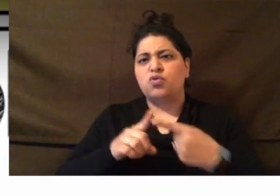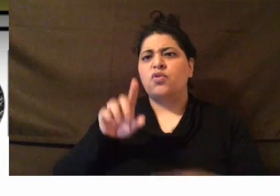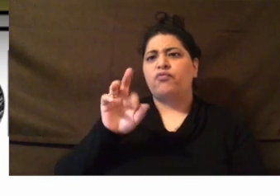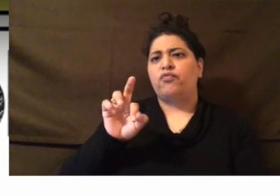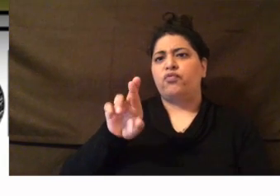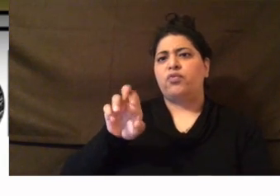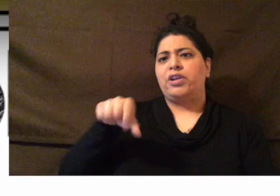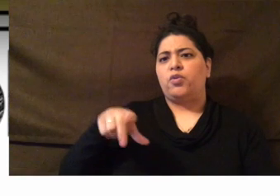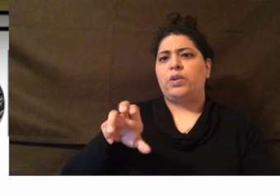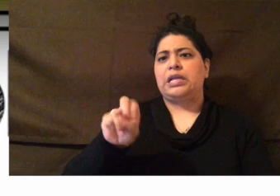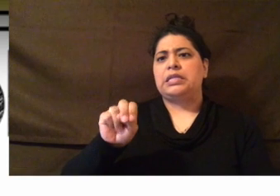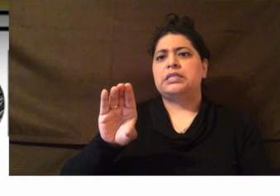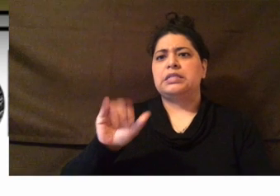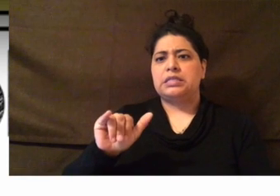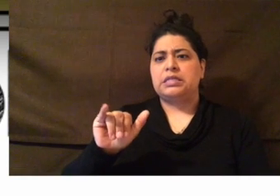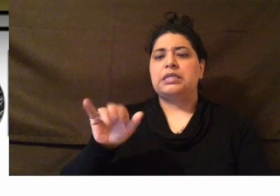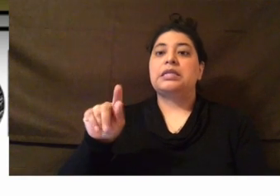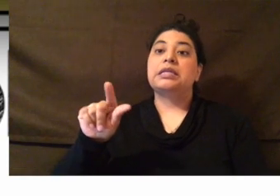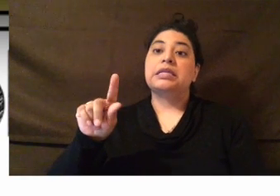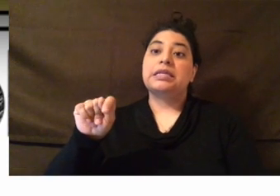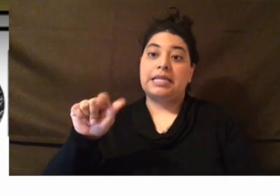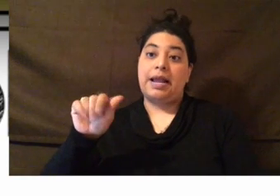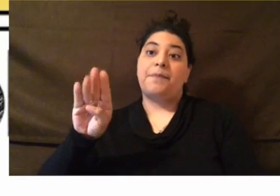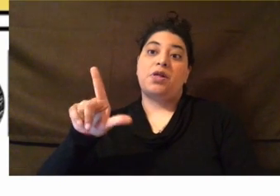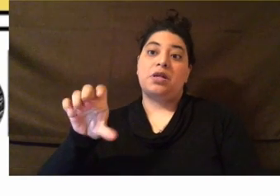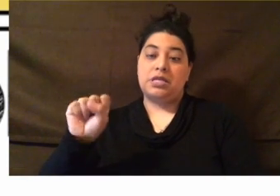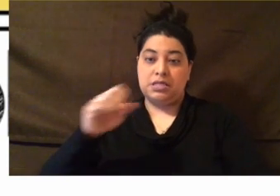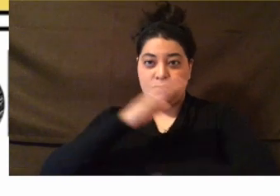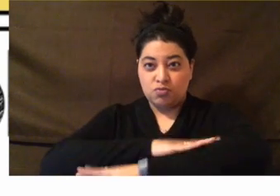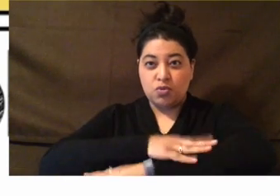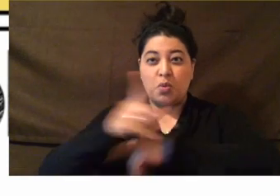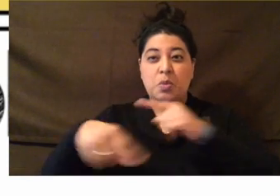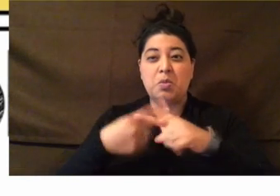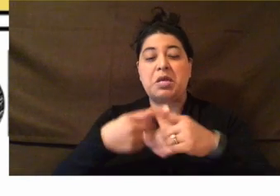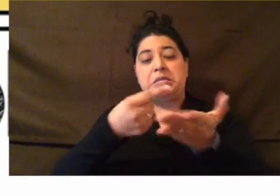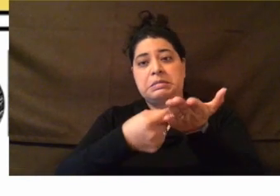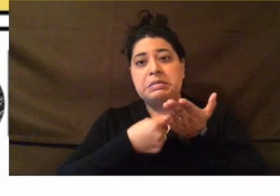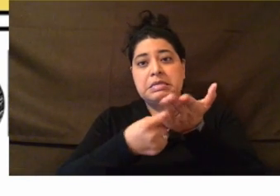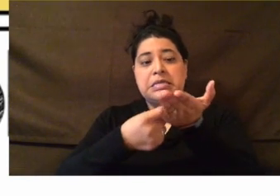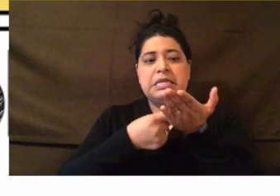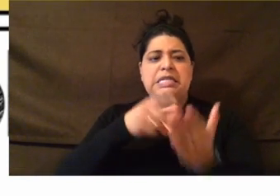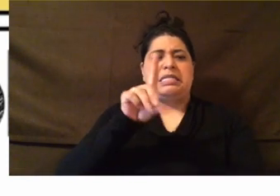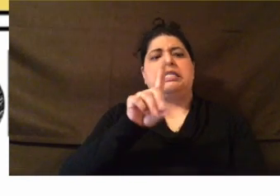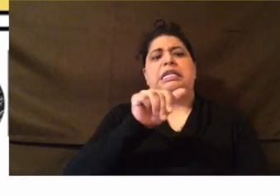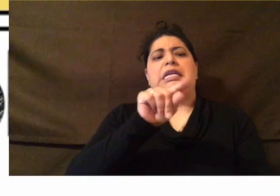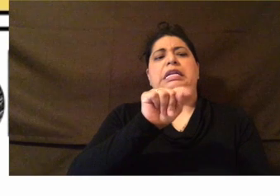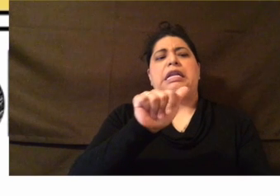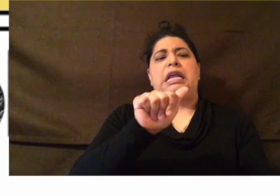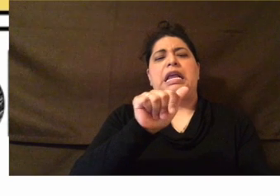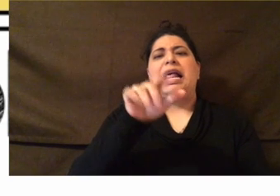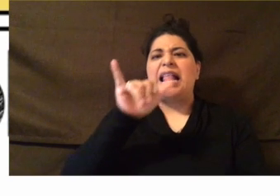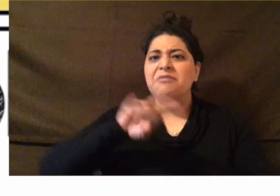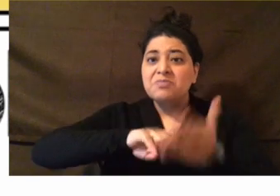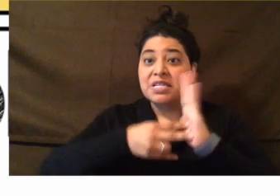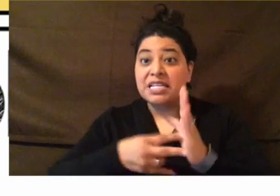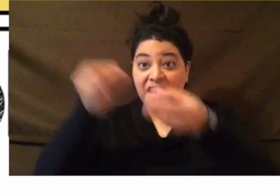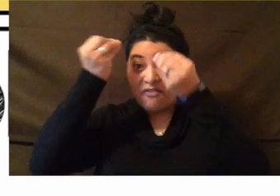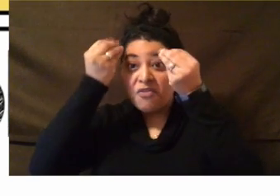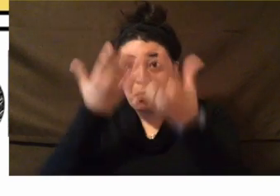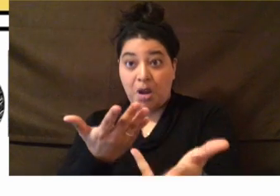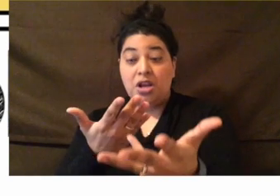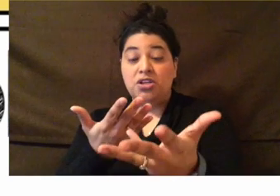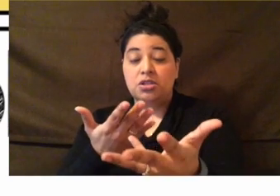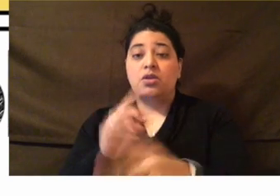frequency tables. So when I'm talking about data and graphing, I'm talking about information. That's what